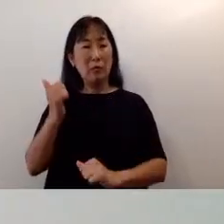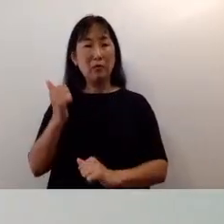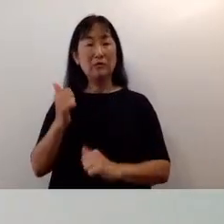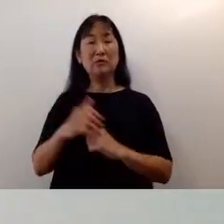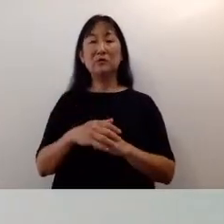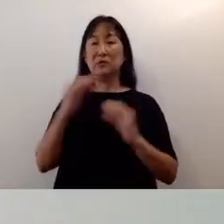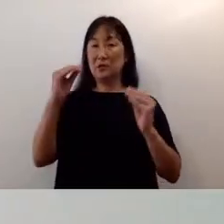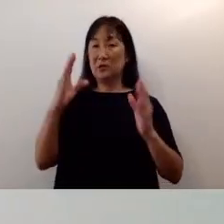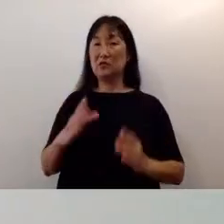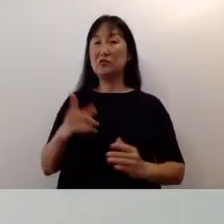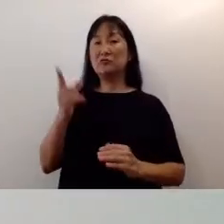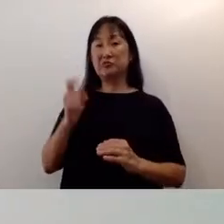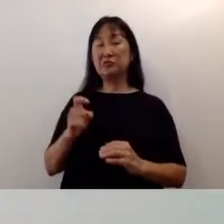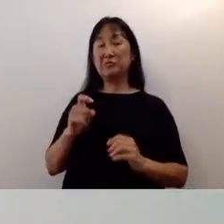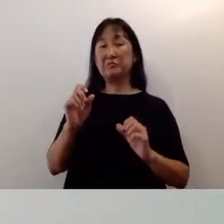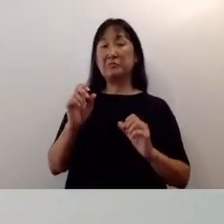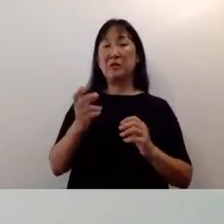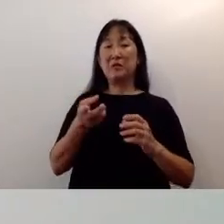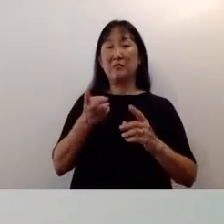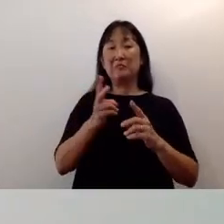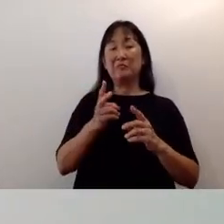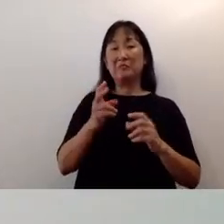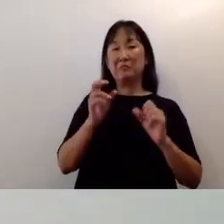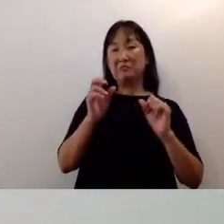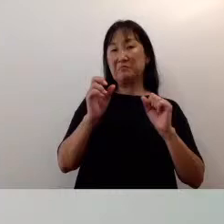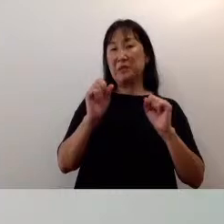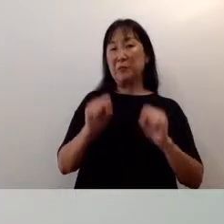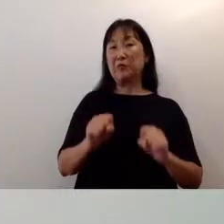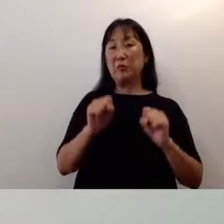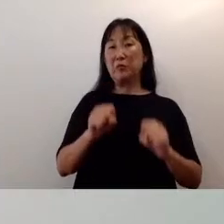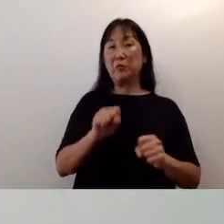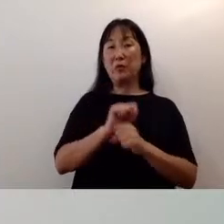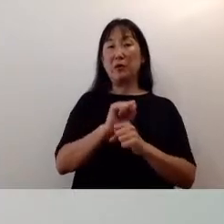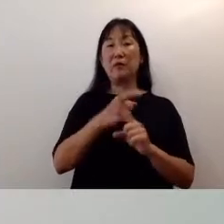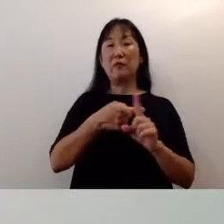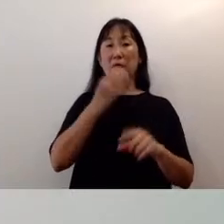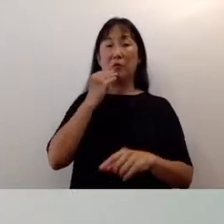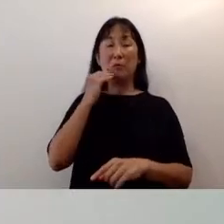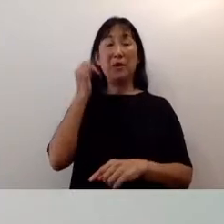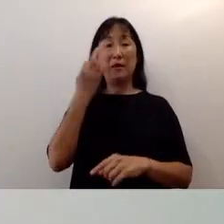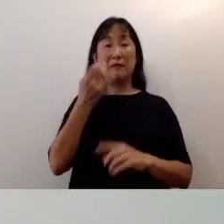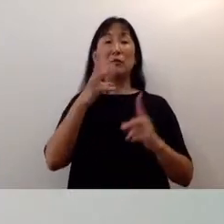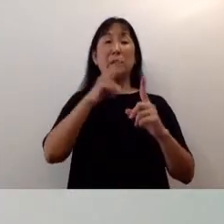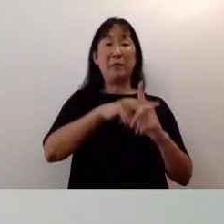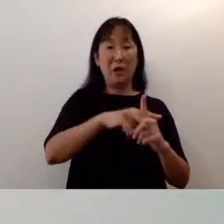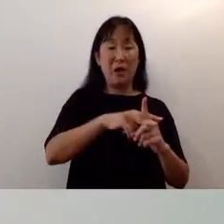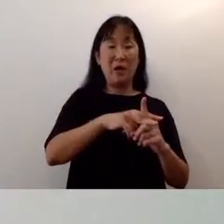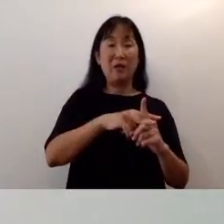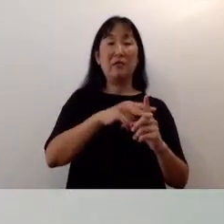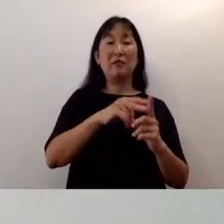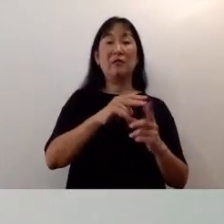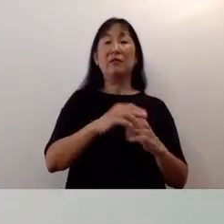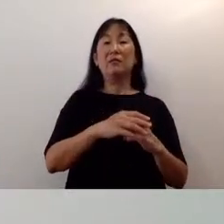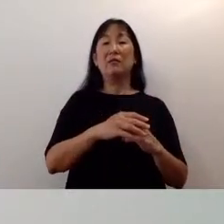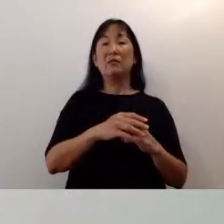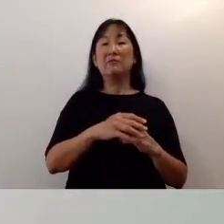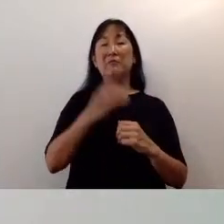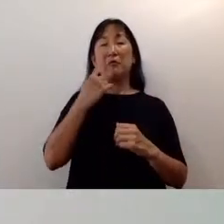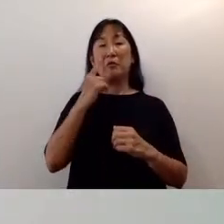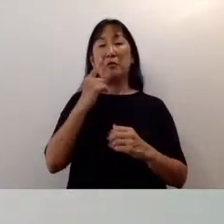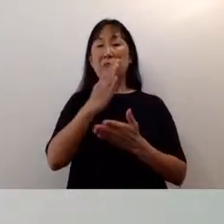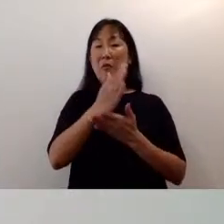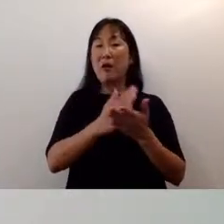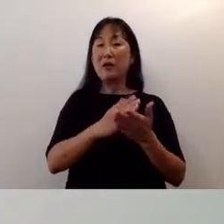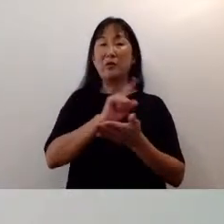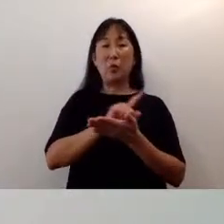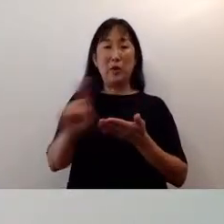all, teachers should be able to continue to do some sort of telework if they put in that application and go through that process for at least part of each work